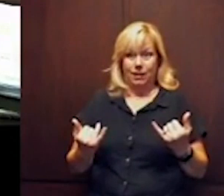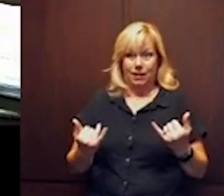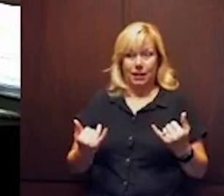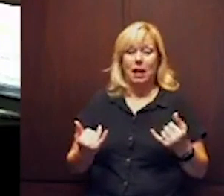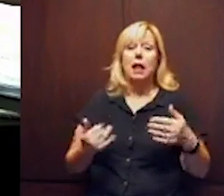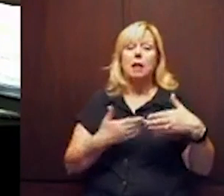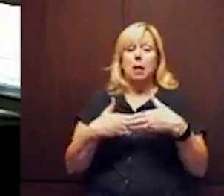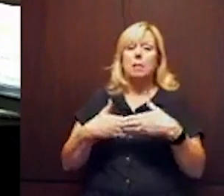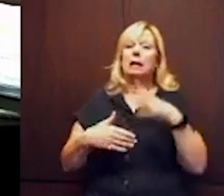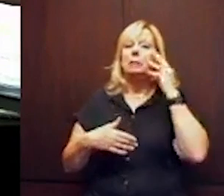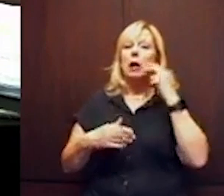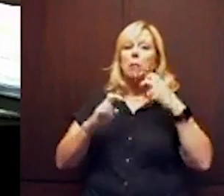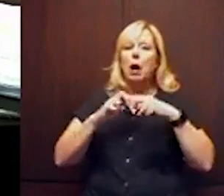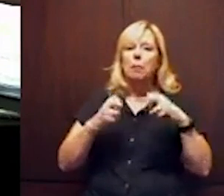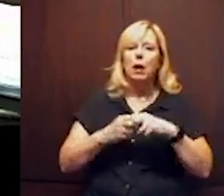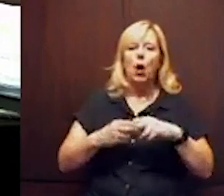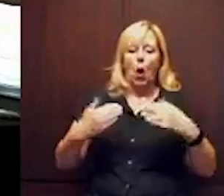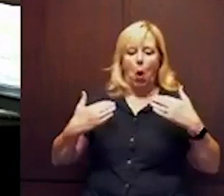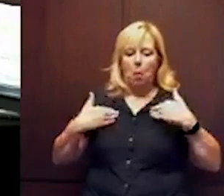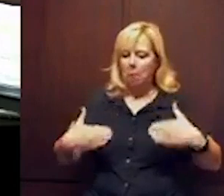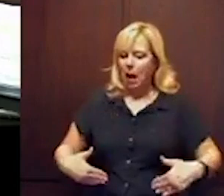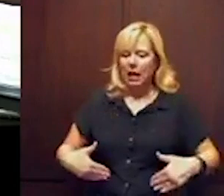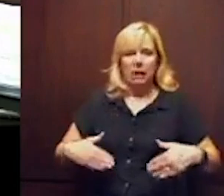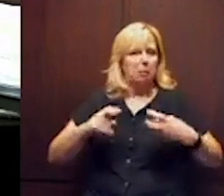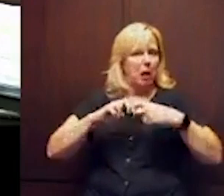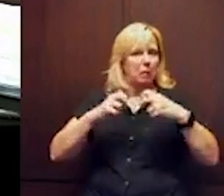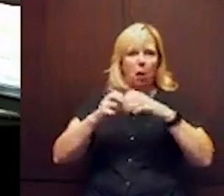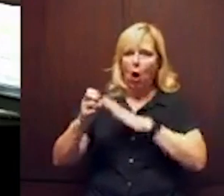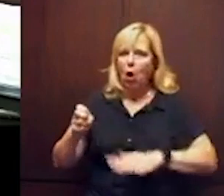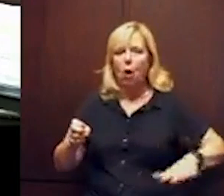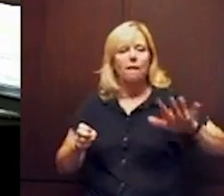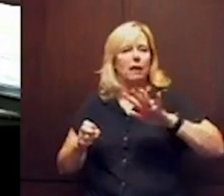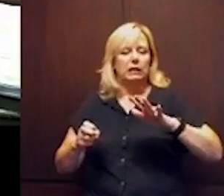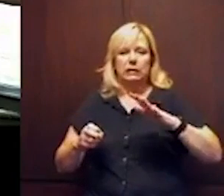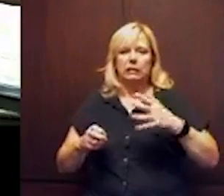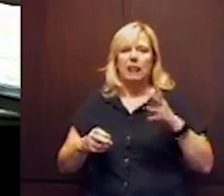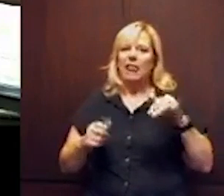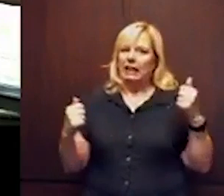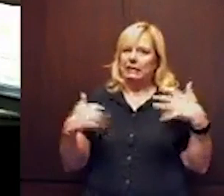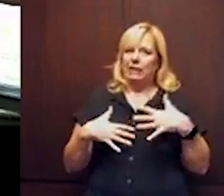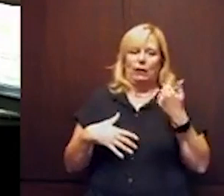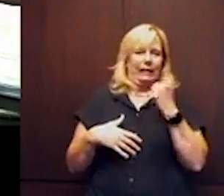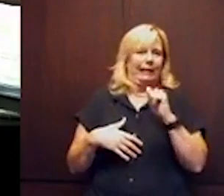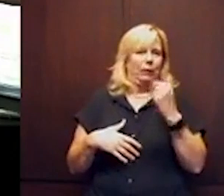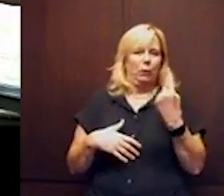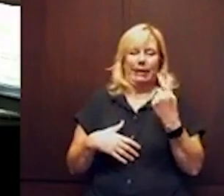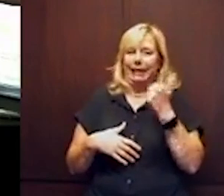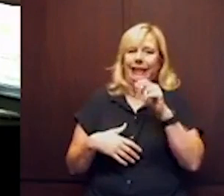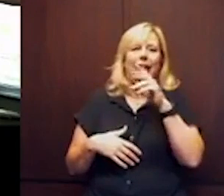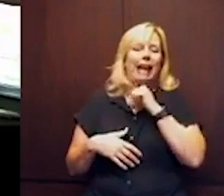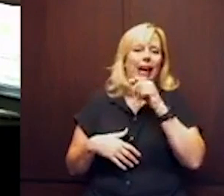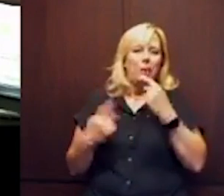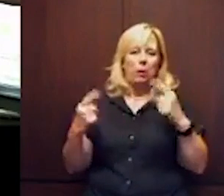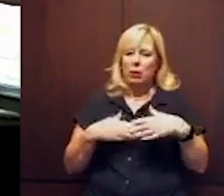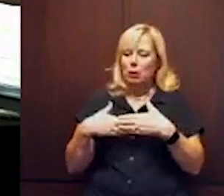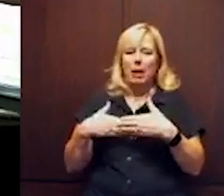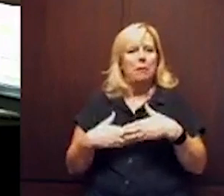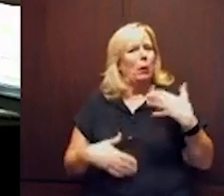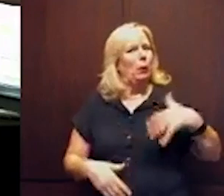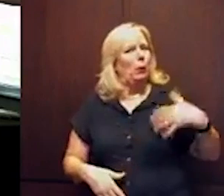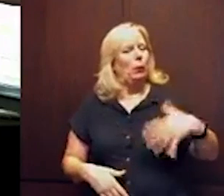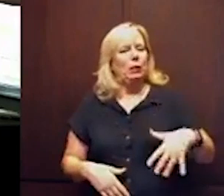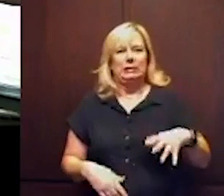systemic issues, so whole body-wide issues. And, you know, obviously that's scary for anyone at any age, but when you're that young,